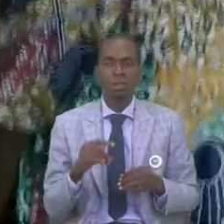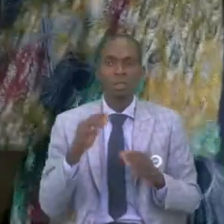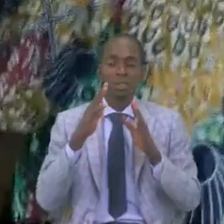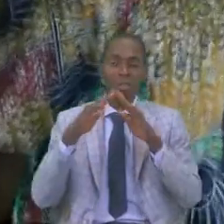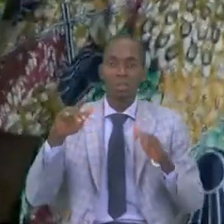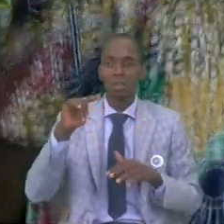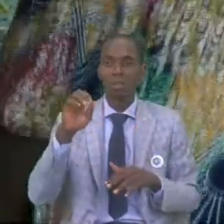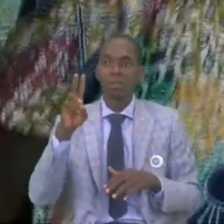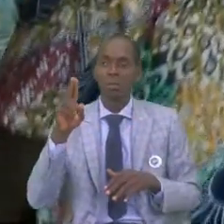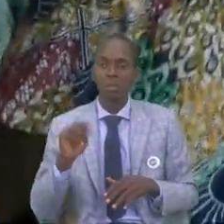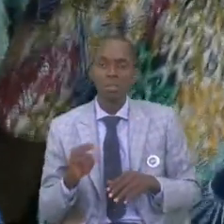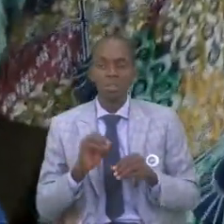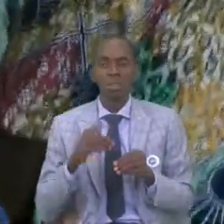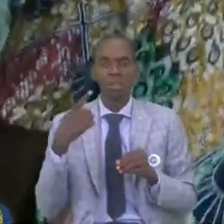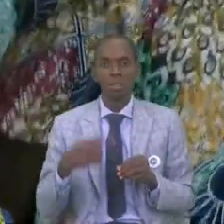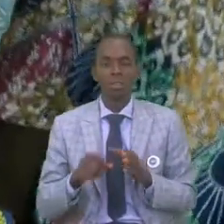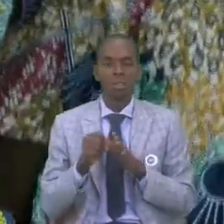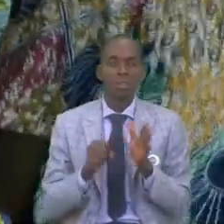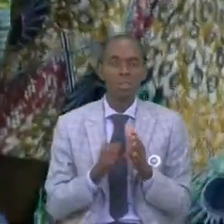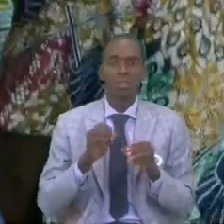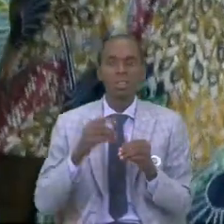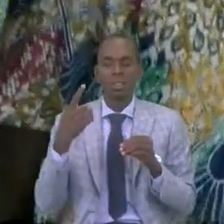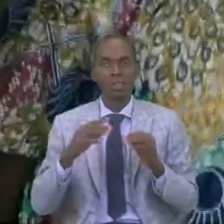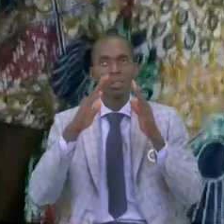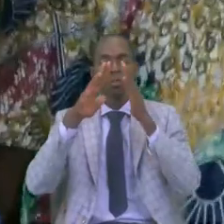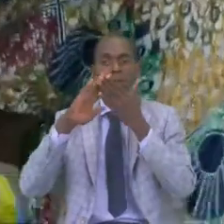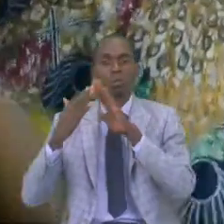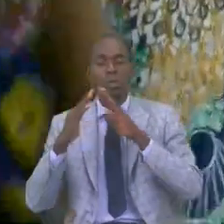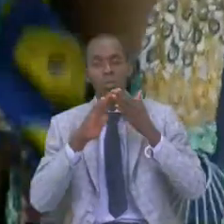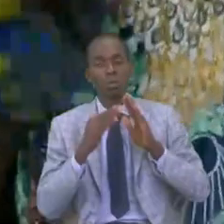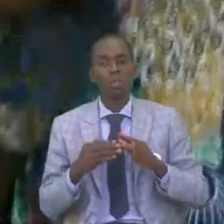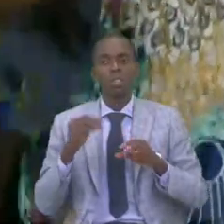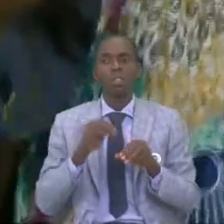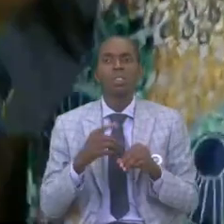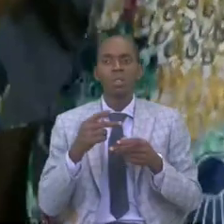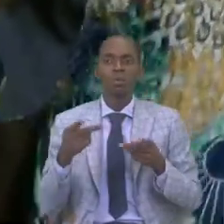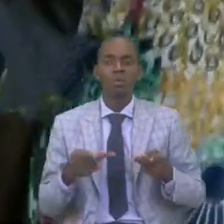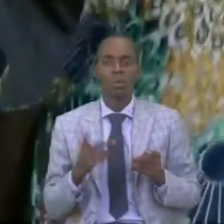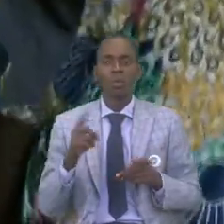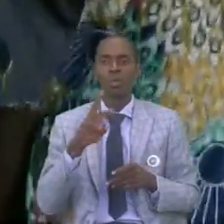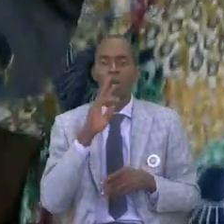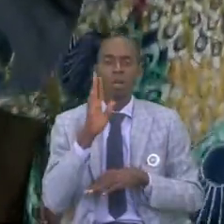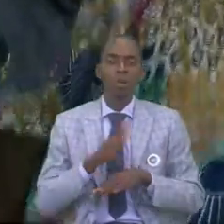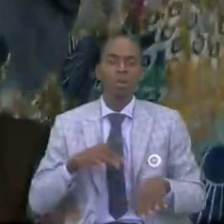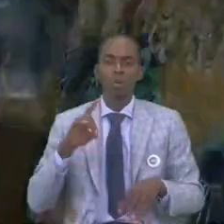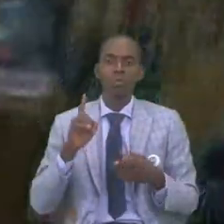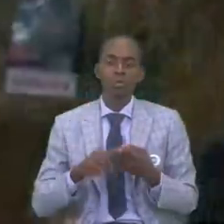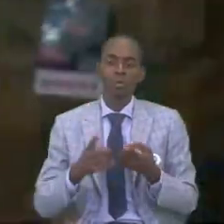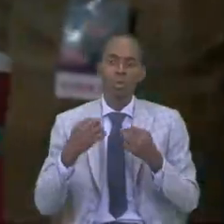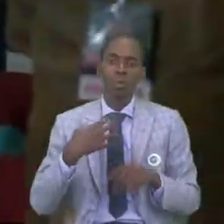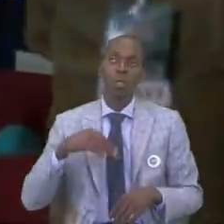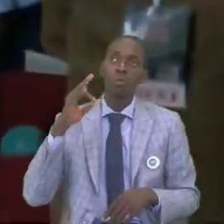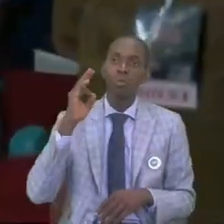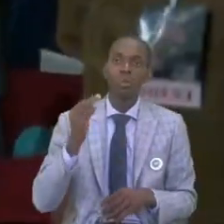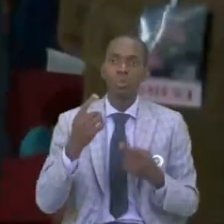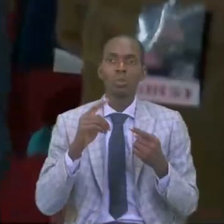the ministry, in the community where you are called to minister, where you are called to serve and